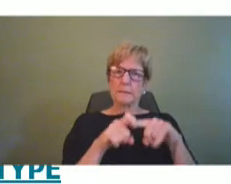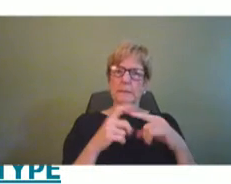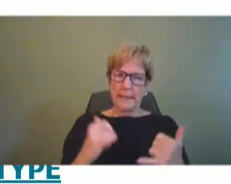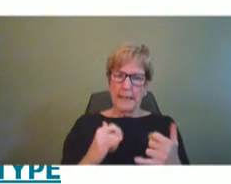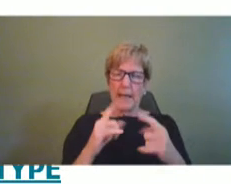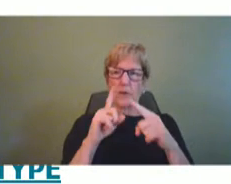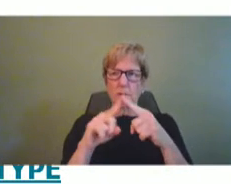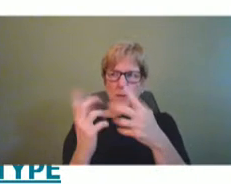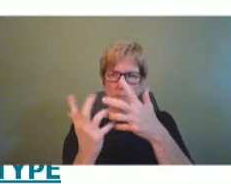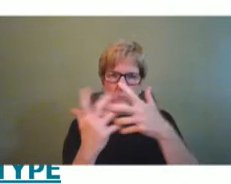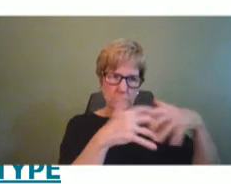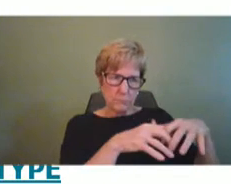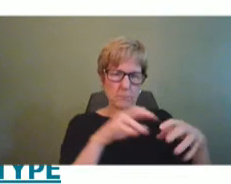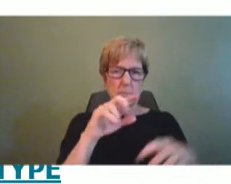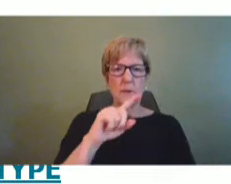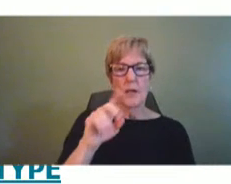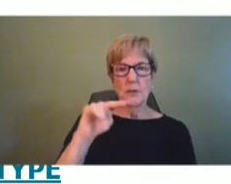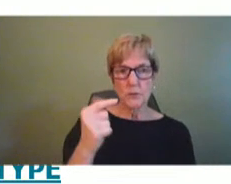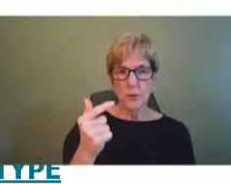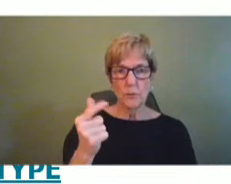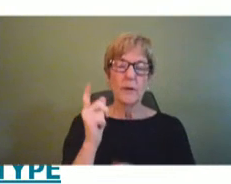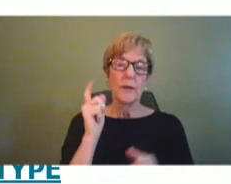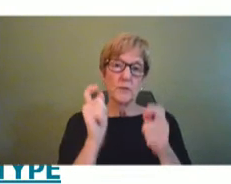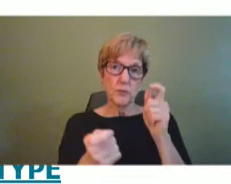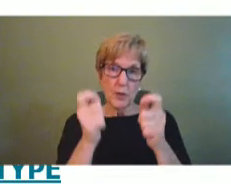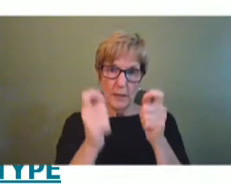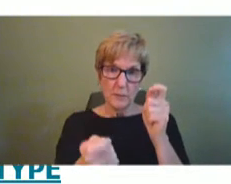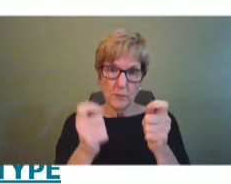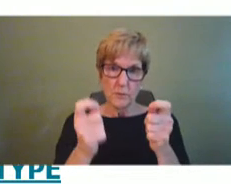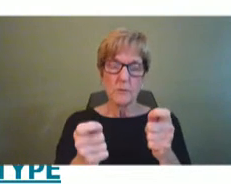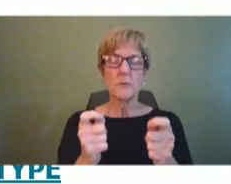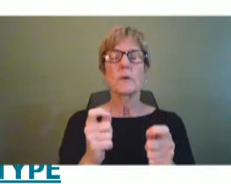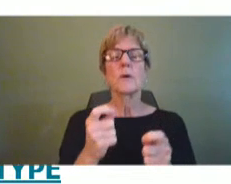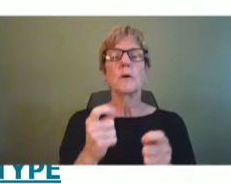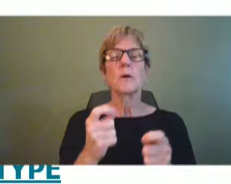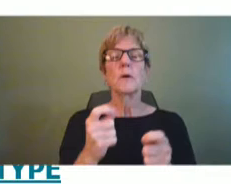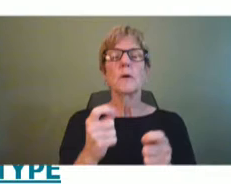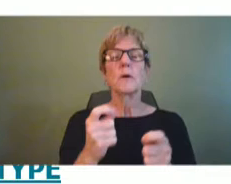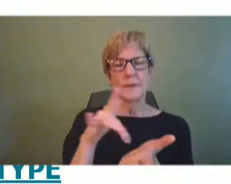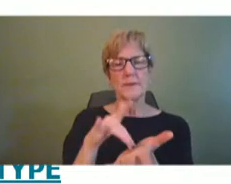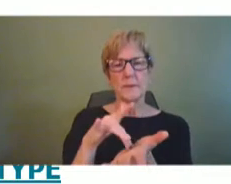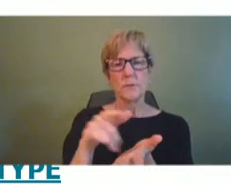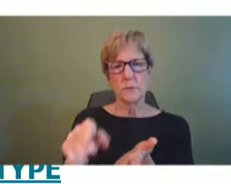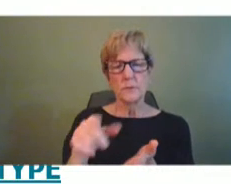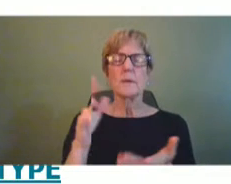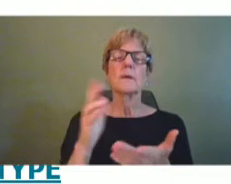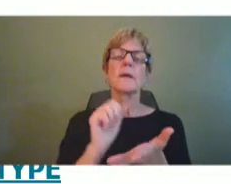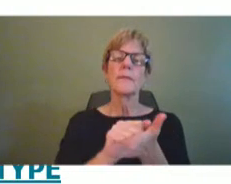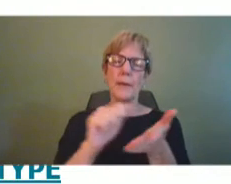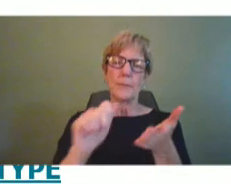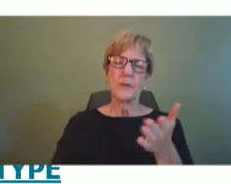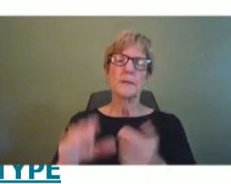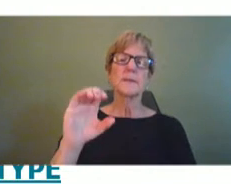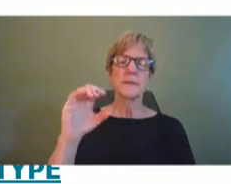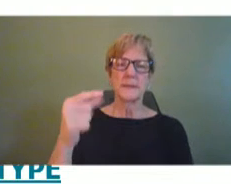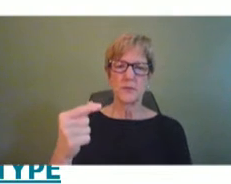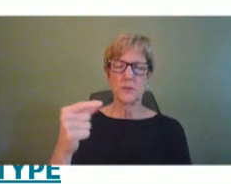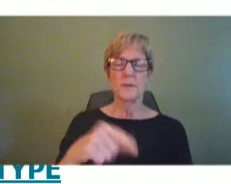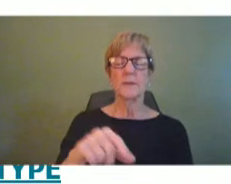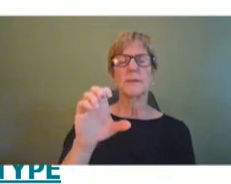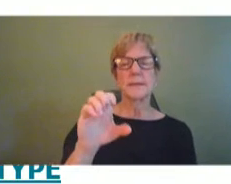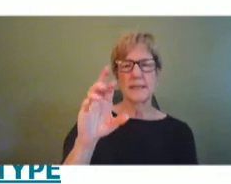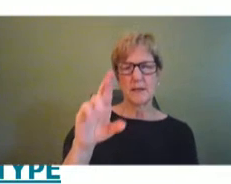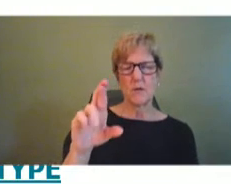and probably make zoning changes that to for the centers that would eliminate CG and CR and centers but in the